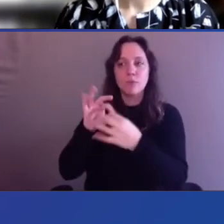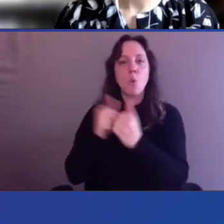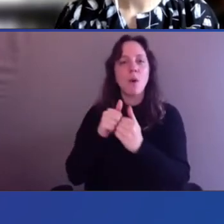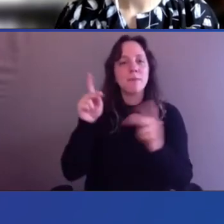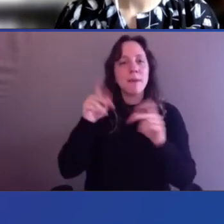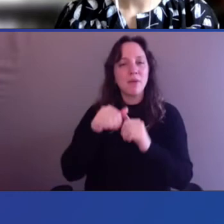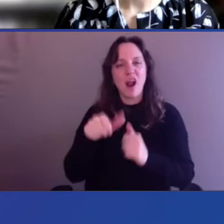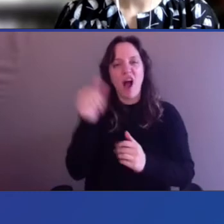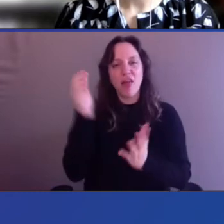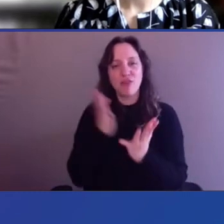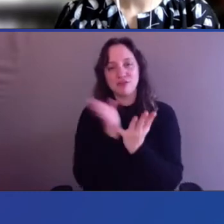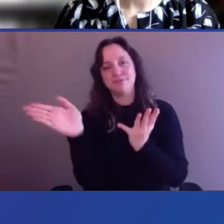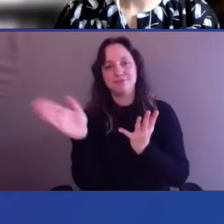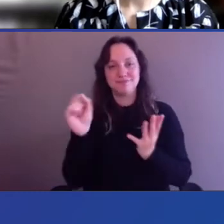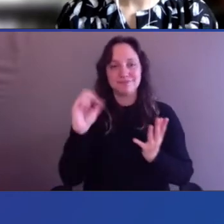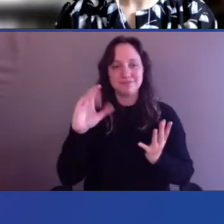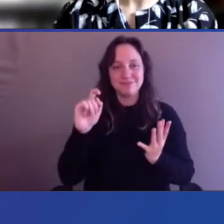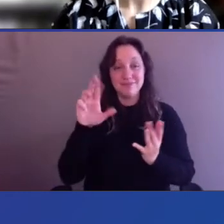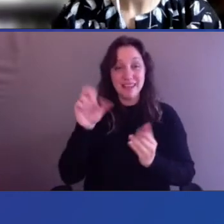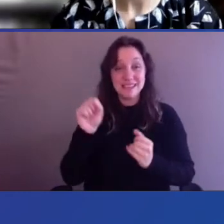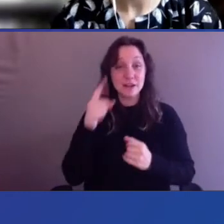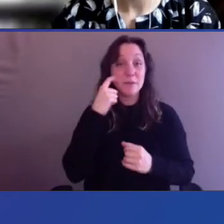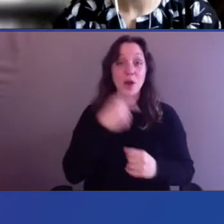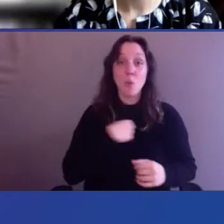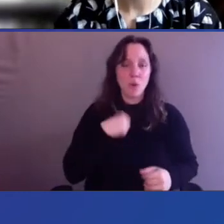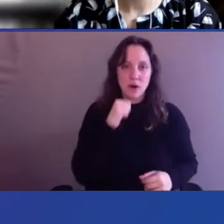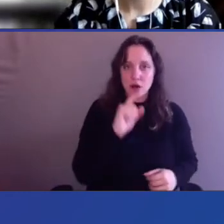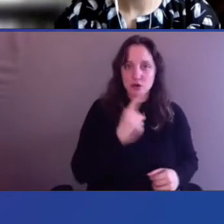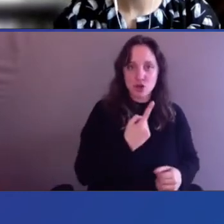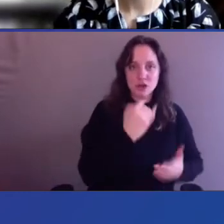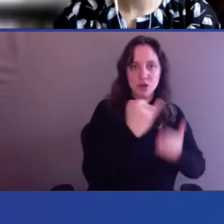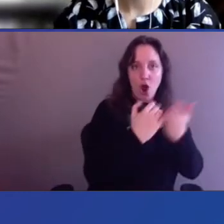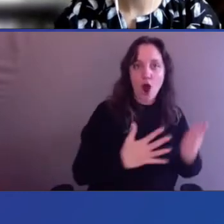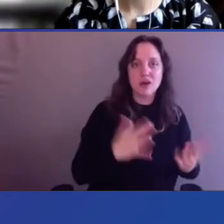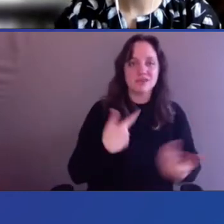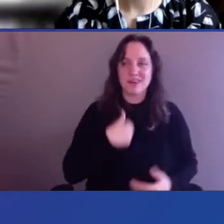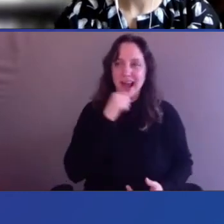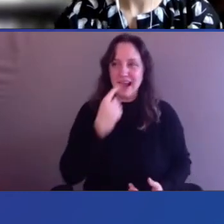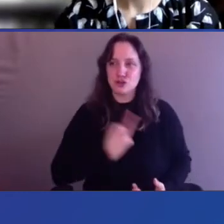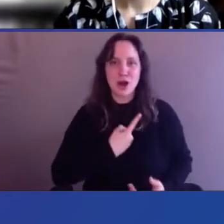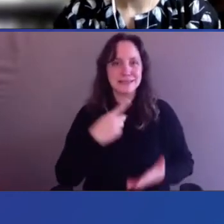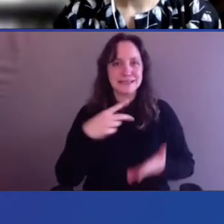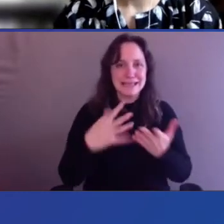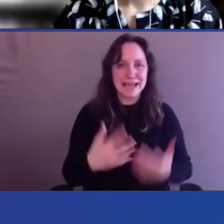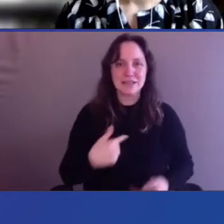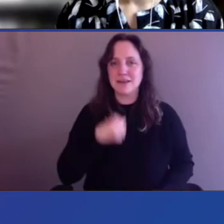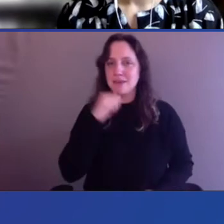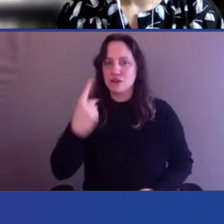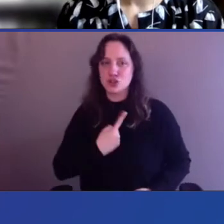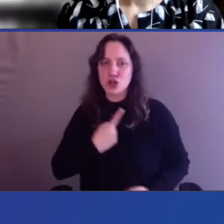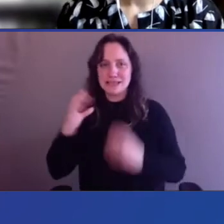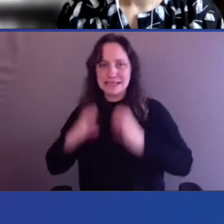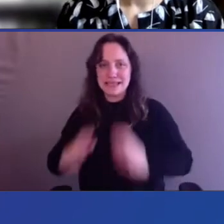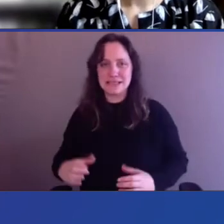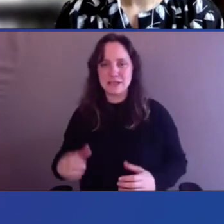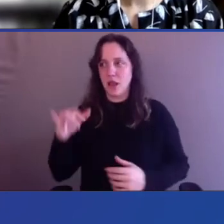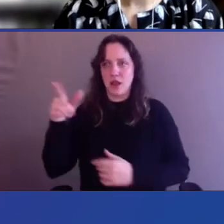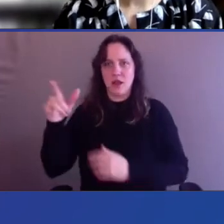we live our lives. We're not just artists and dancers. We are also citizens. How the subways affects